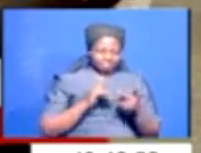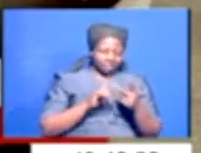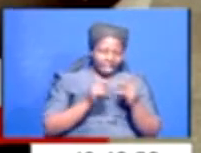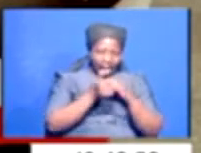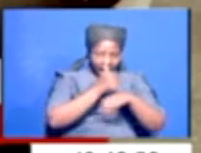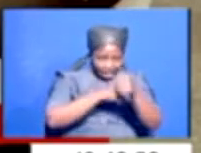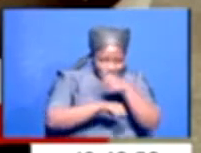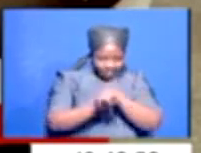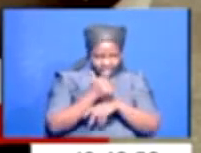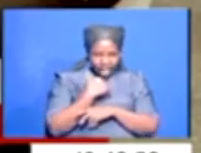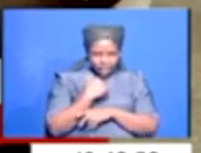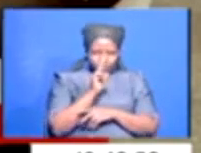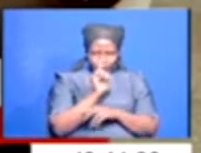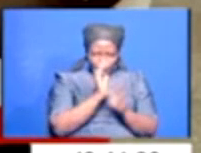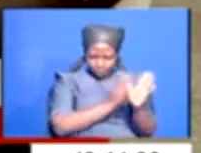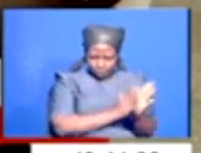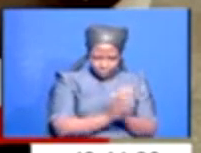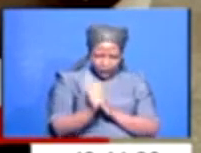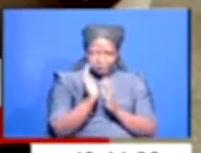plans in between?